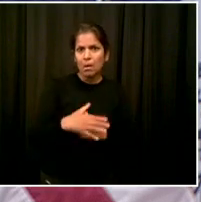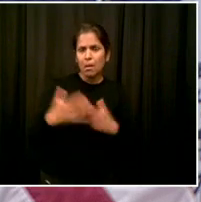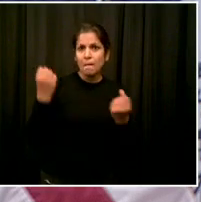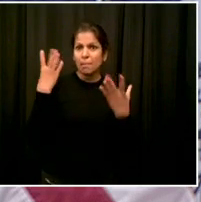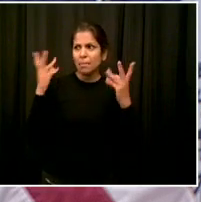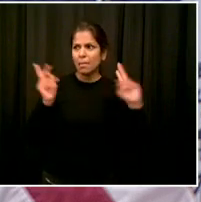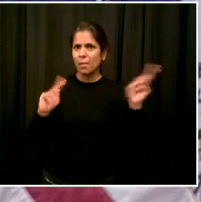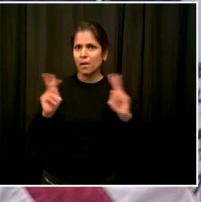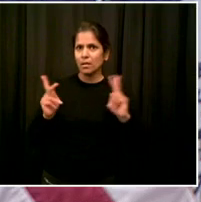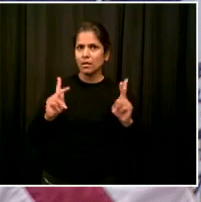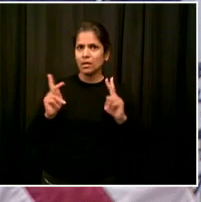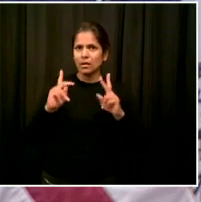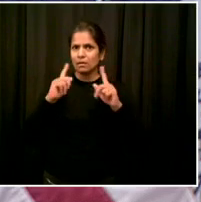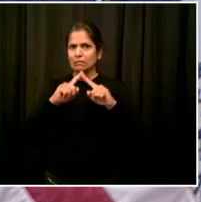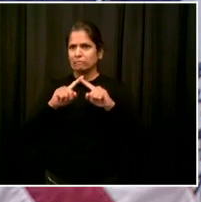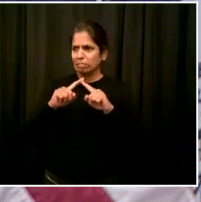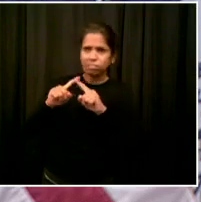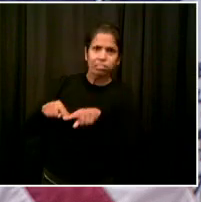all, again,